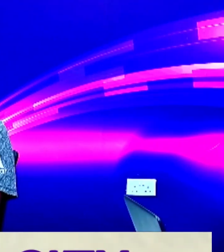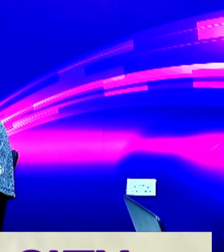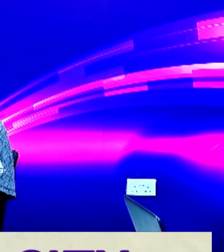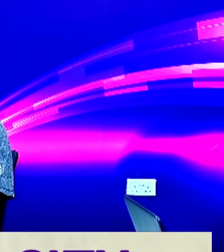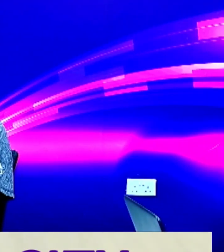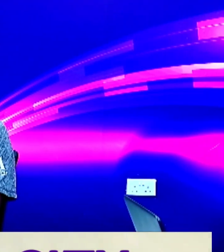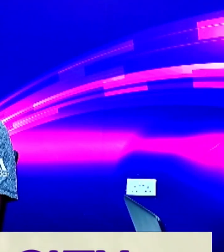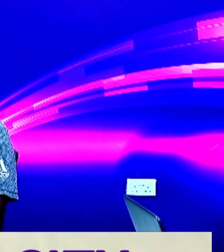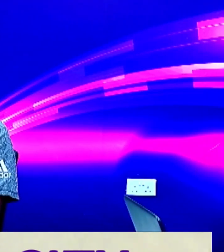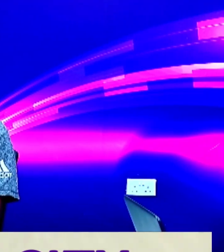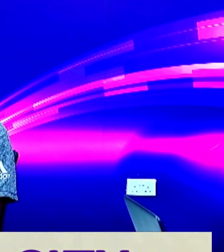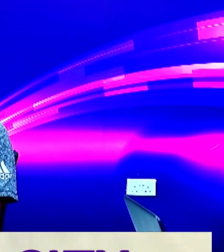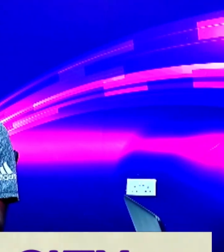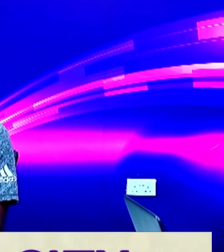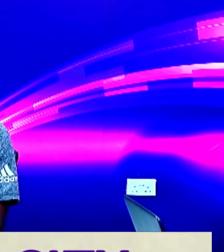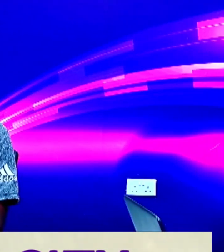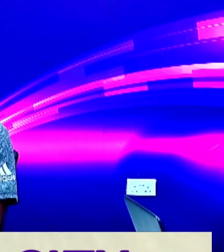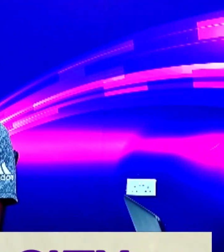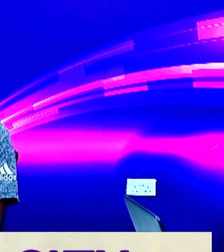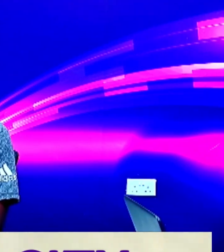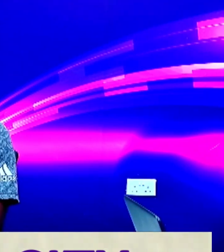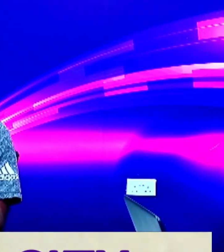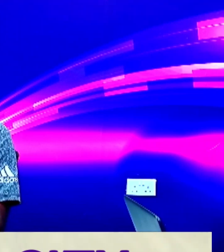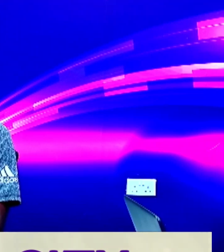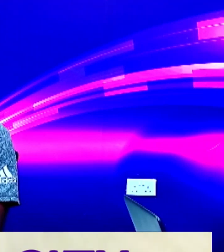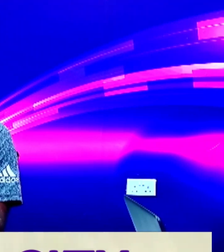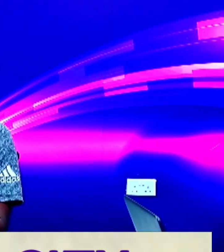Morocco entered into a semi-final.